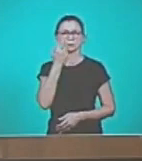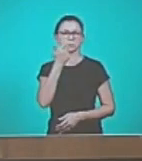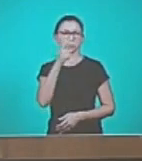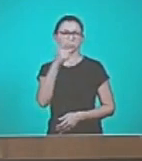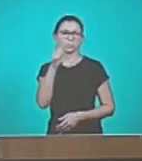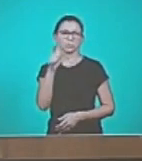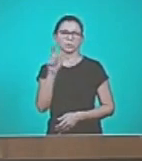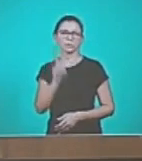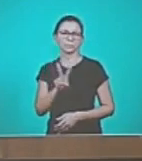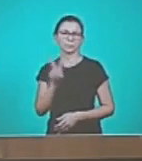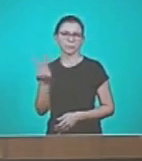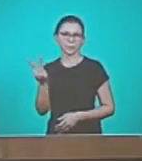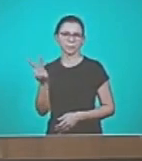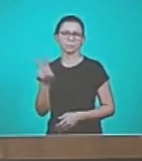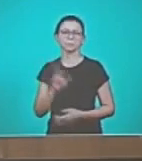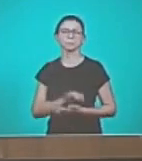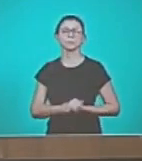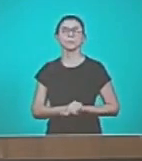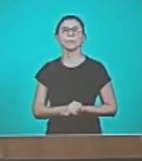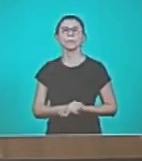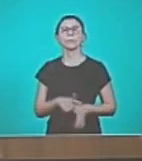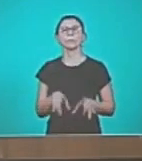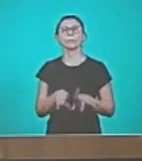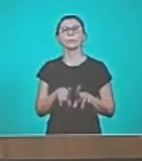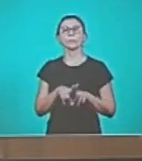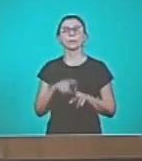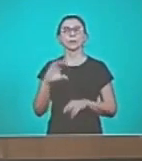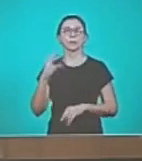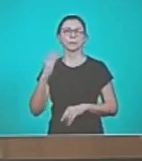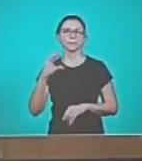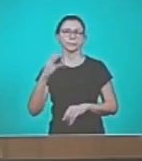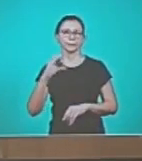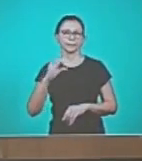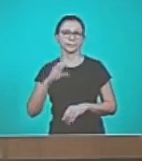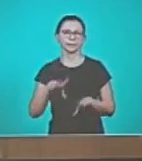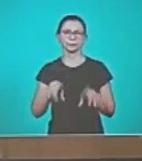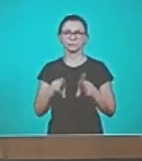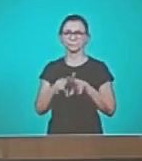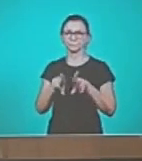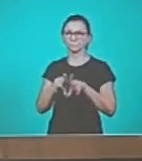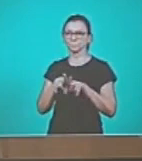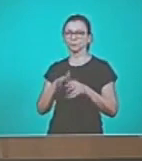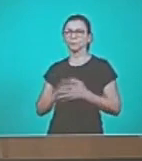other cities like Vila Velha and Cariacica.